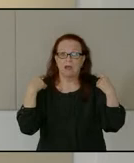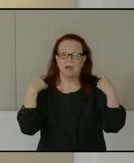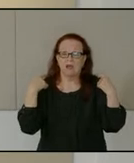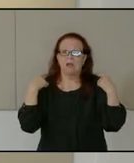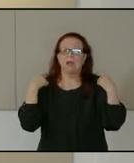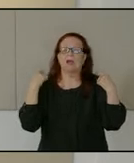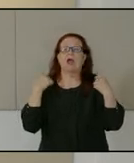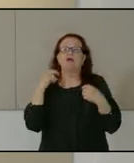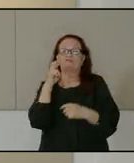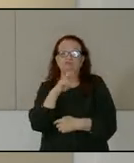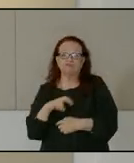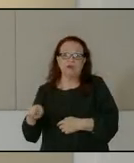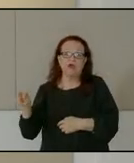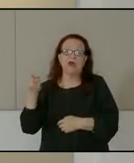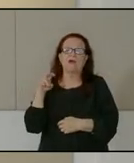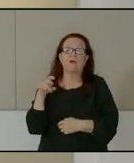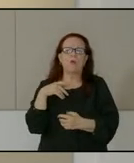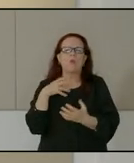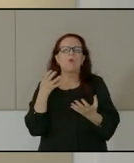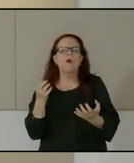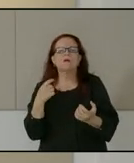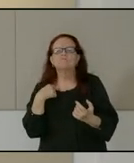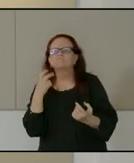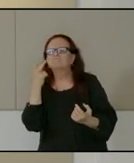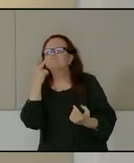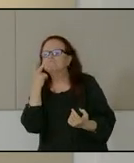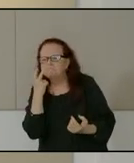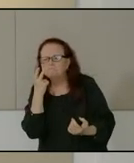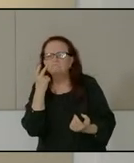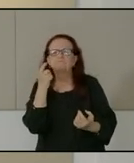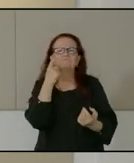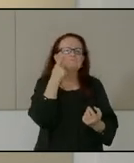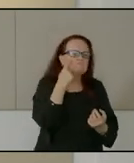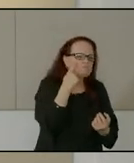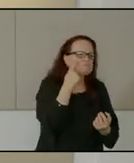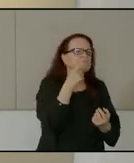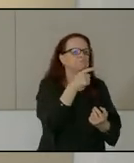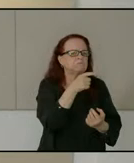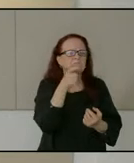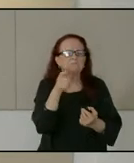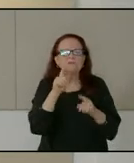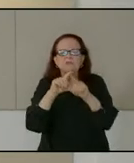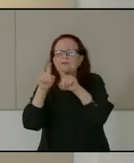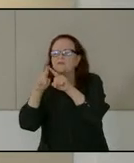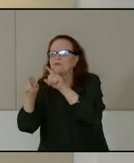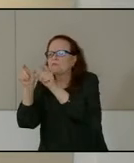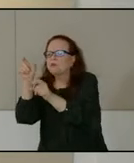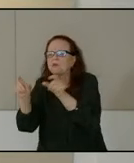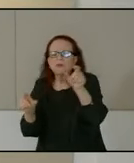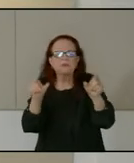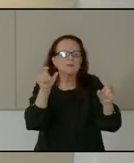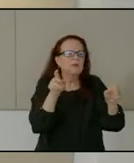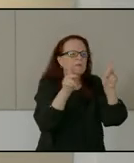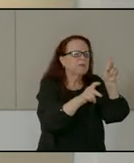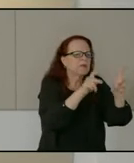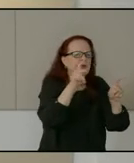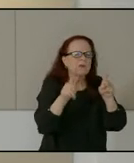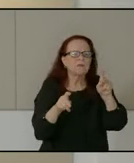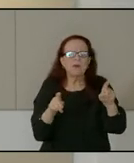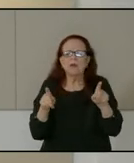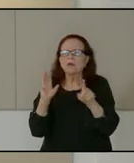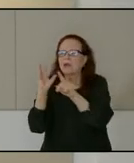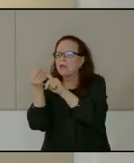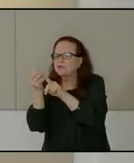cultures and people were like. What I discovered, in spite of differences in culture,